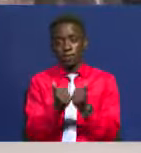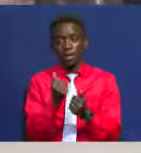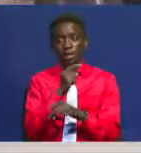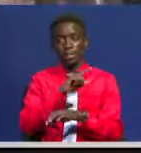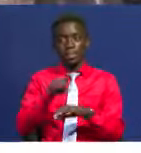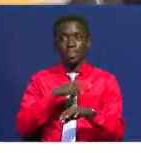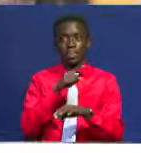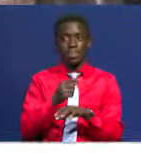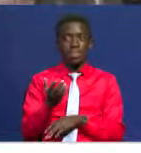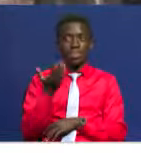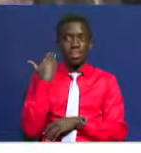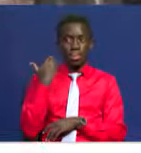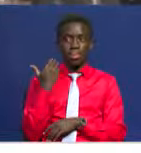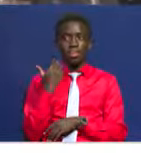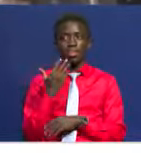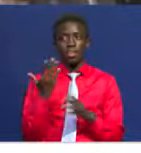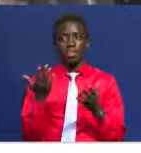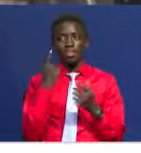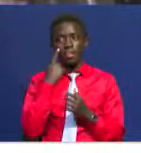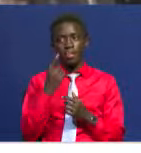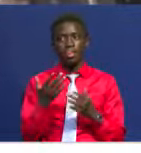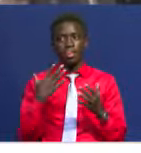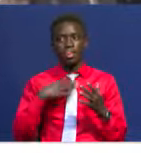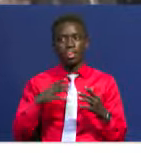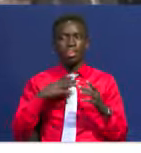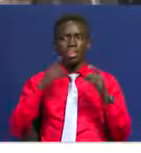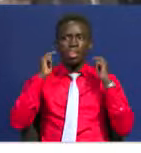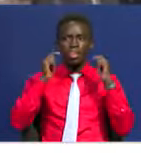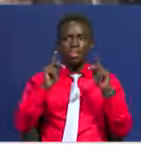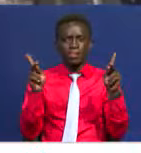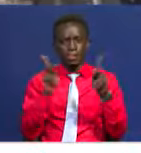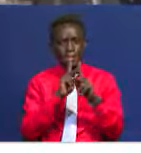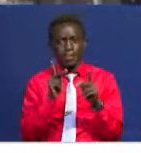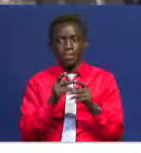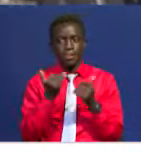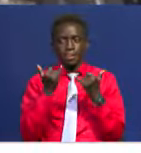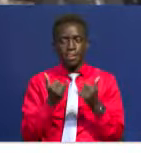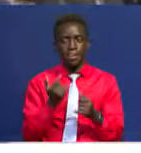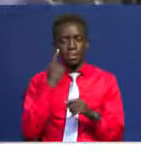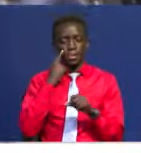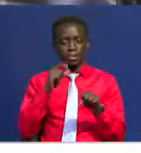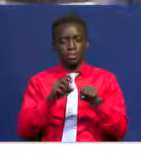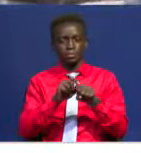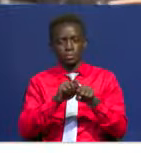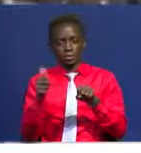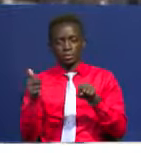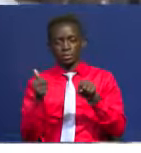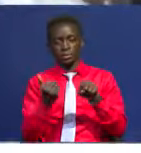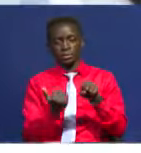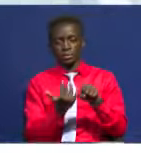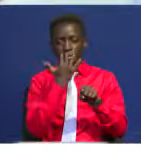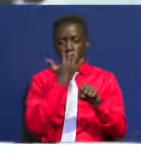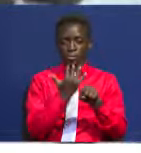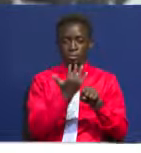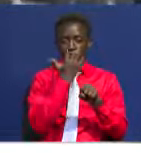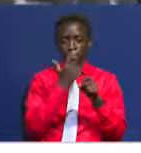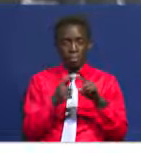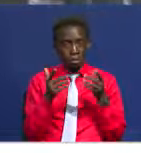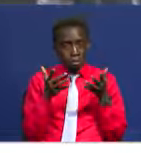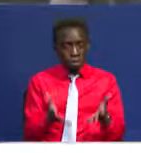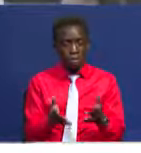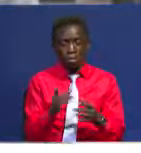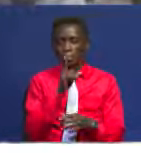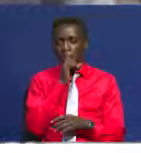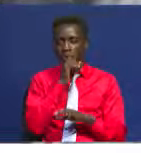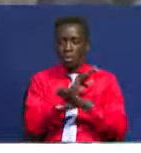saw crowds chanting and a lot of lobbying of tear gas. But now it is quiet. This morning at the 27th